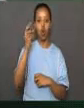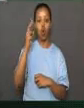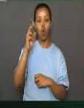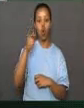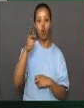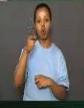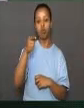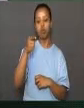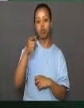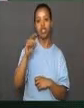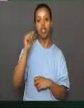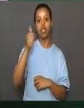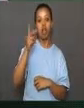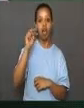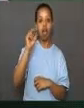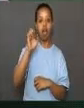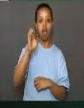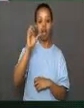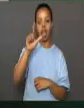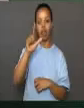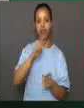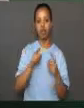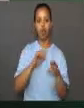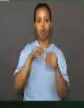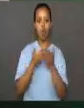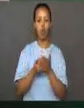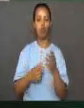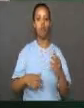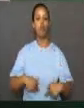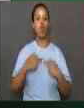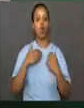synthesis occurs in all living cells.